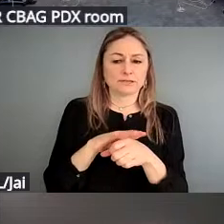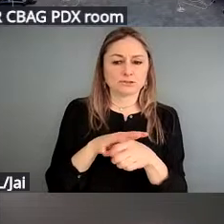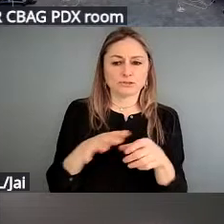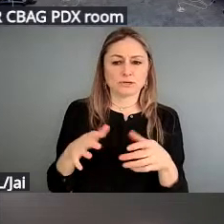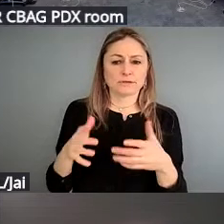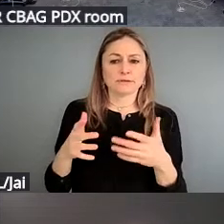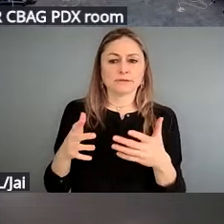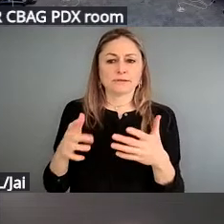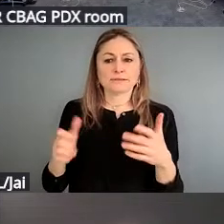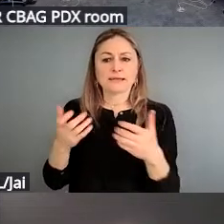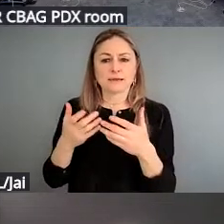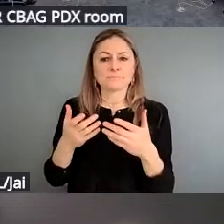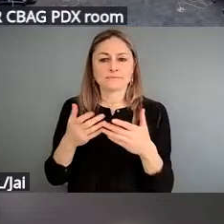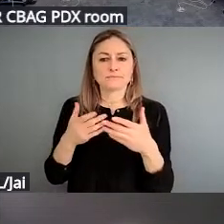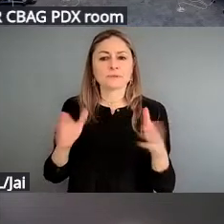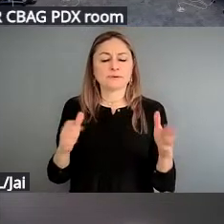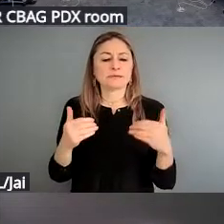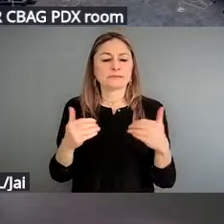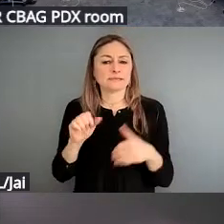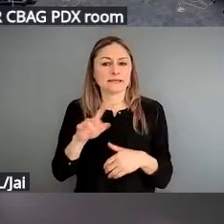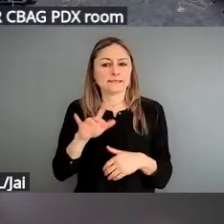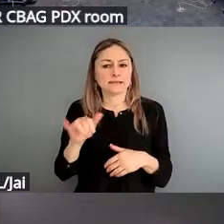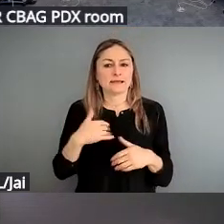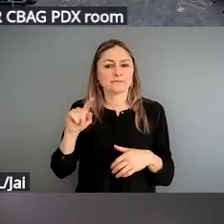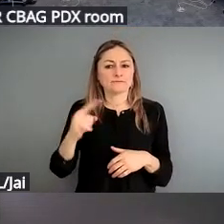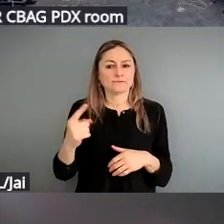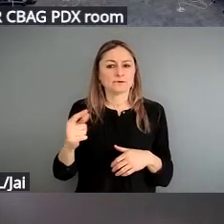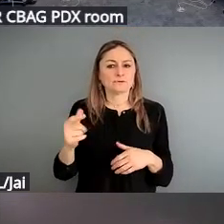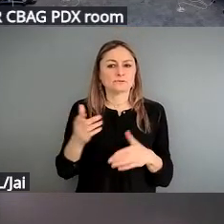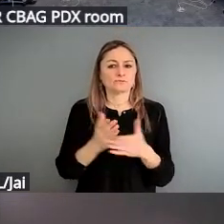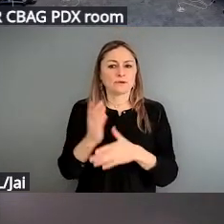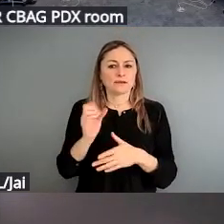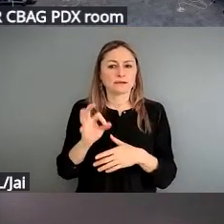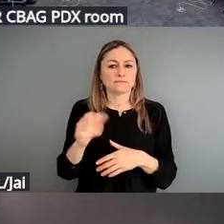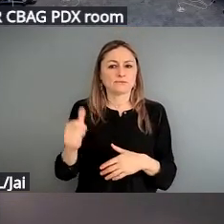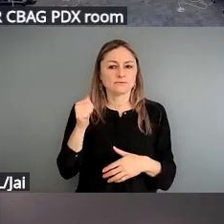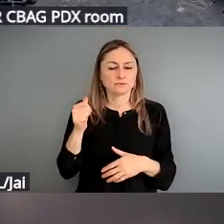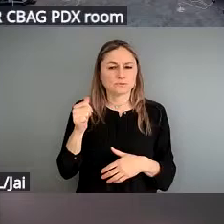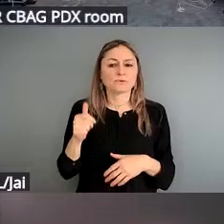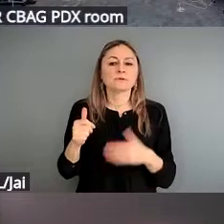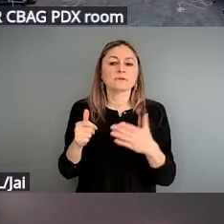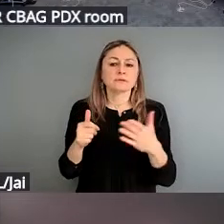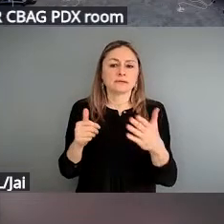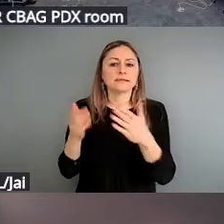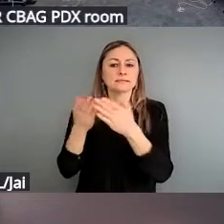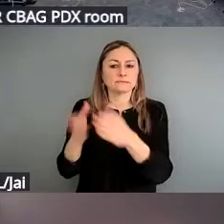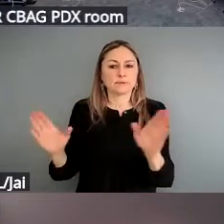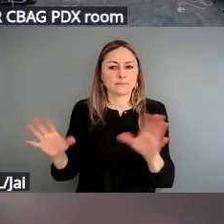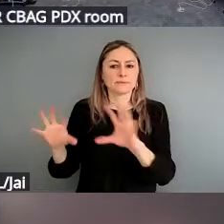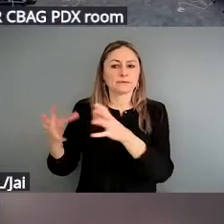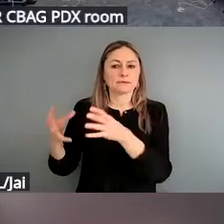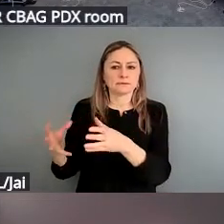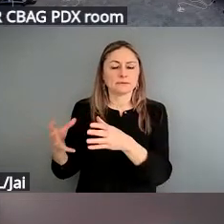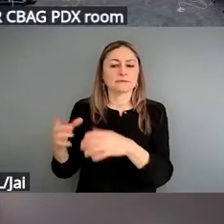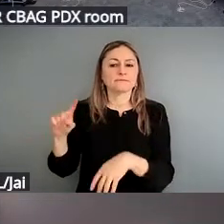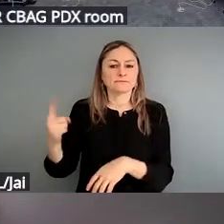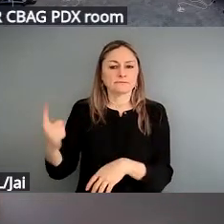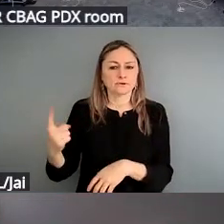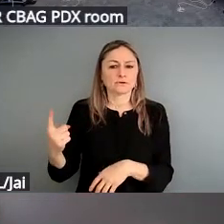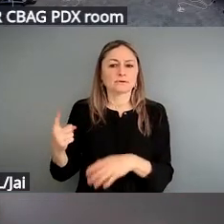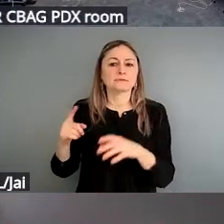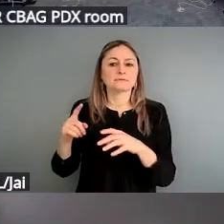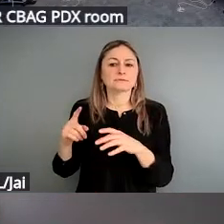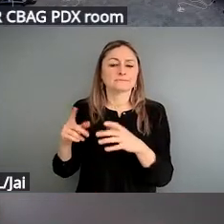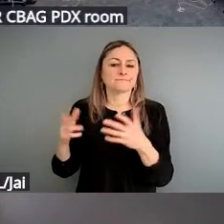that public entities have first right of refusal. So it is public entities though that goes before it goes to the public. So it